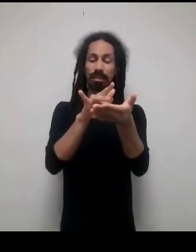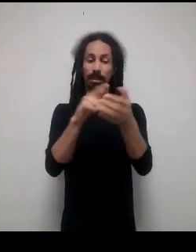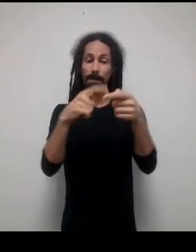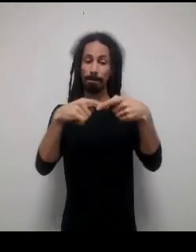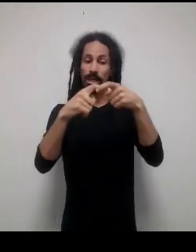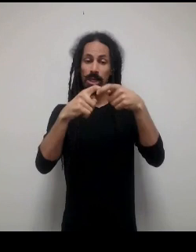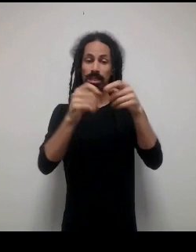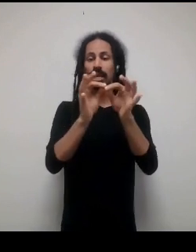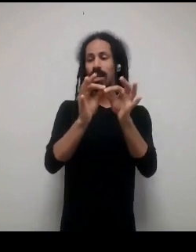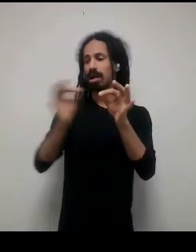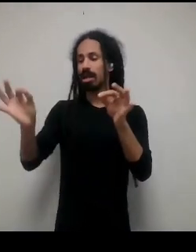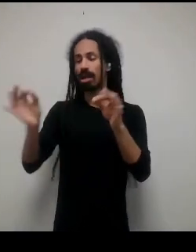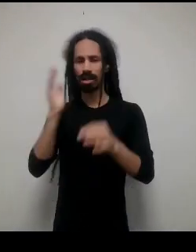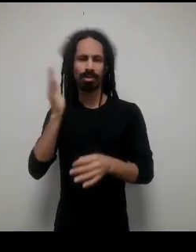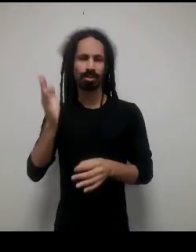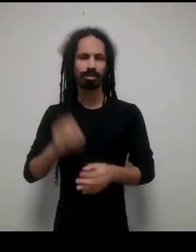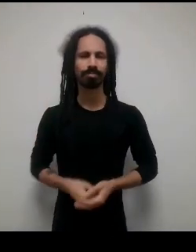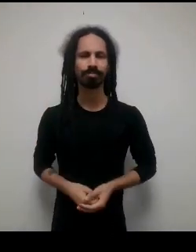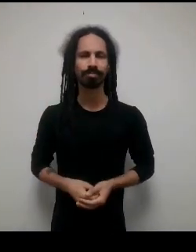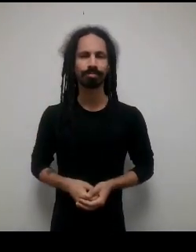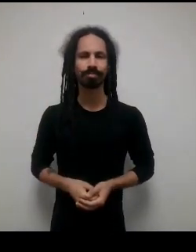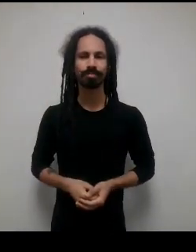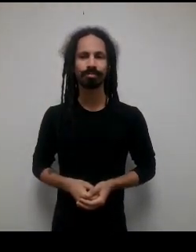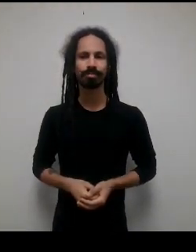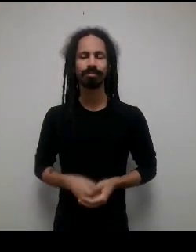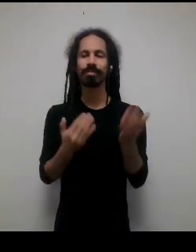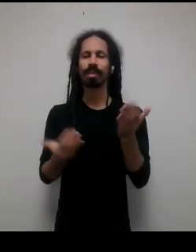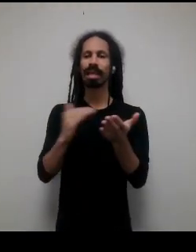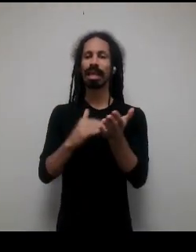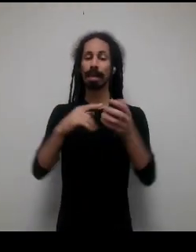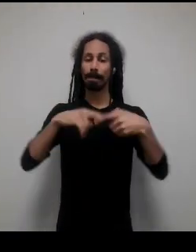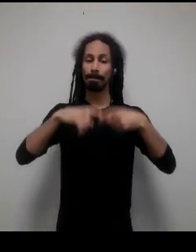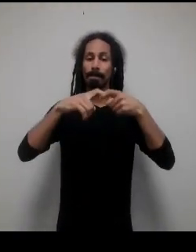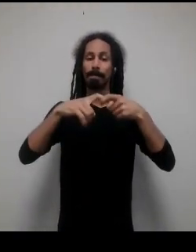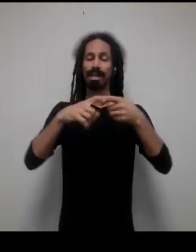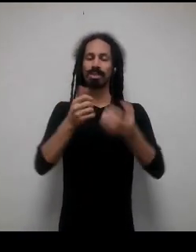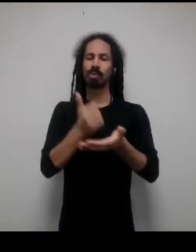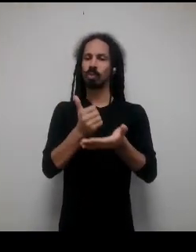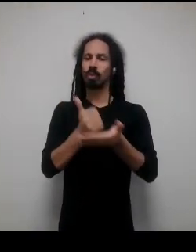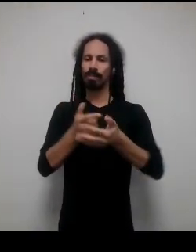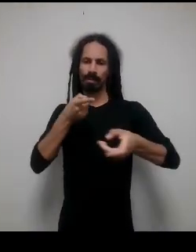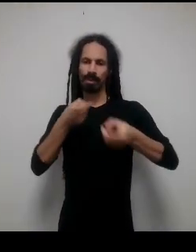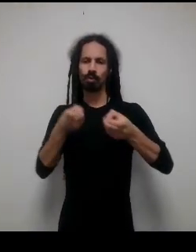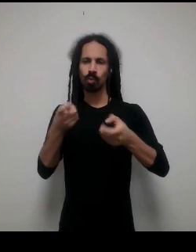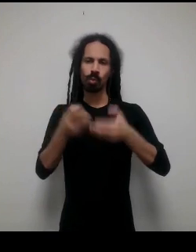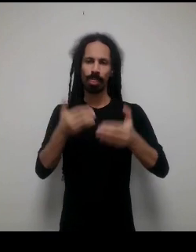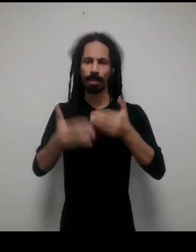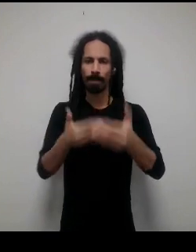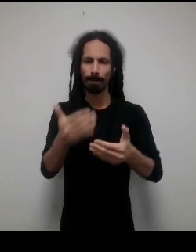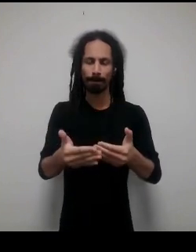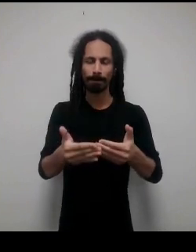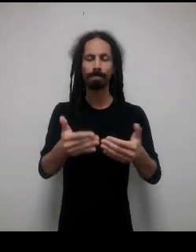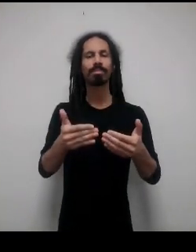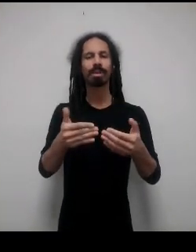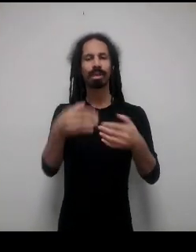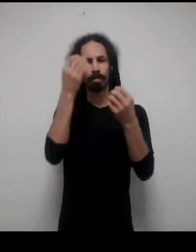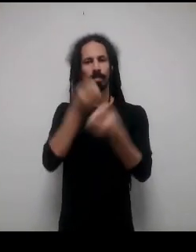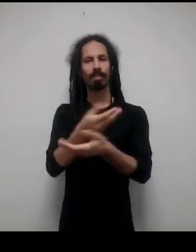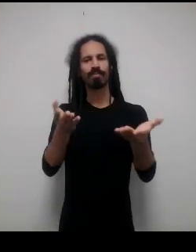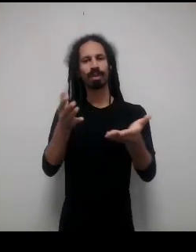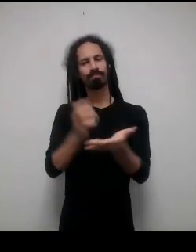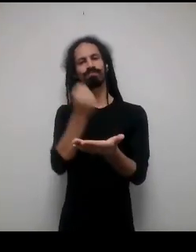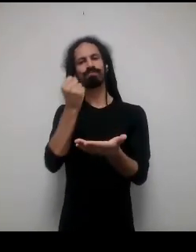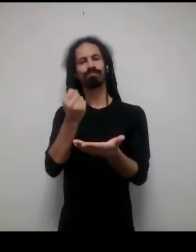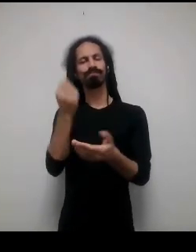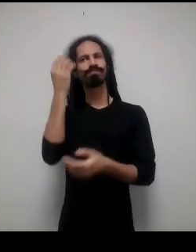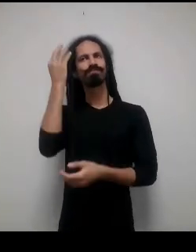well. Again, pausing will help you control your pace, and it will also give your audience a chance to think about what you've said.